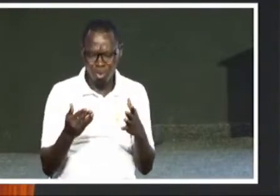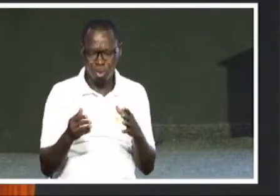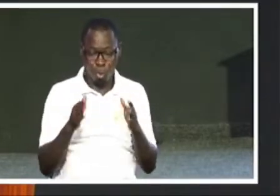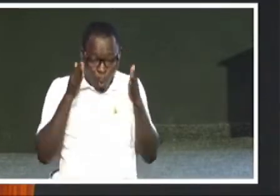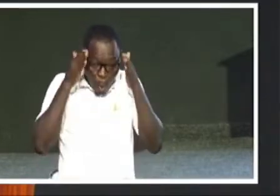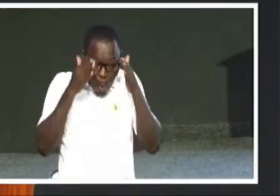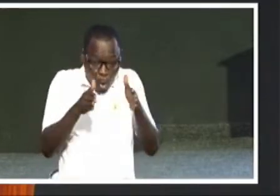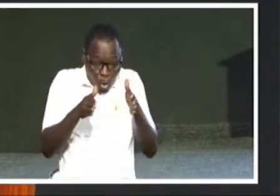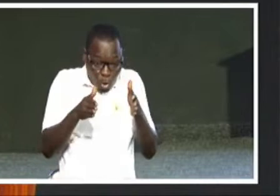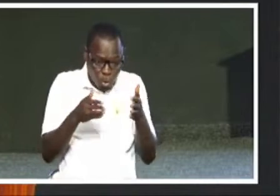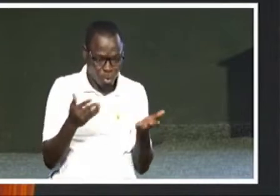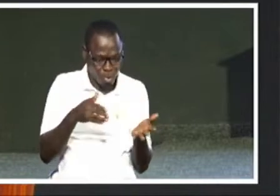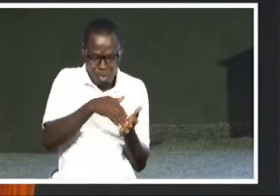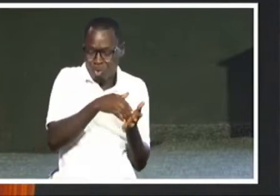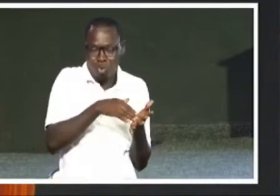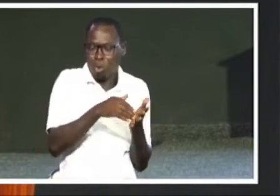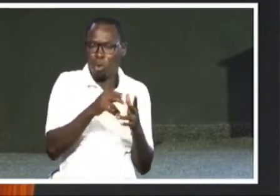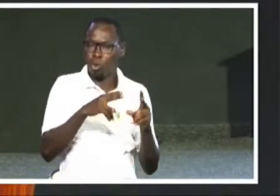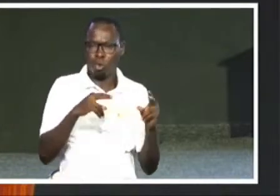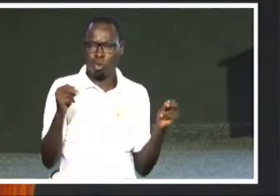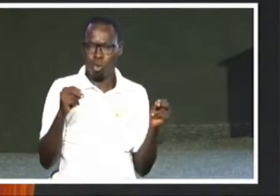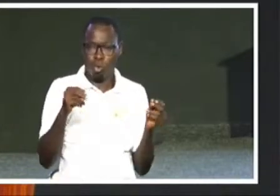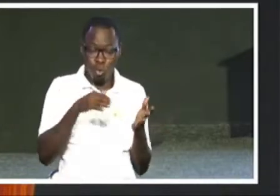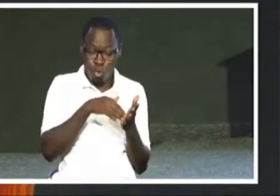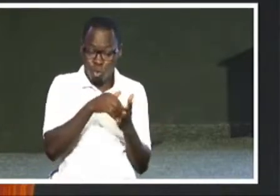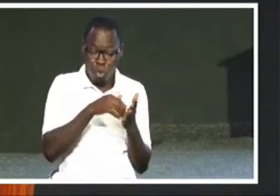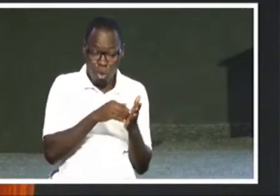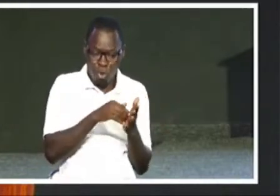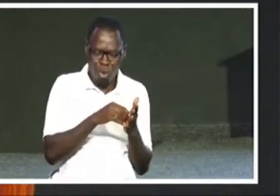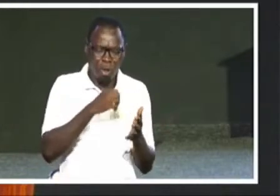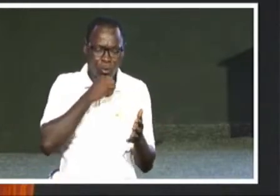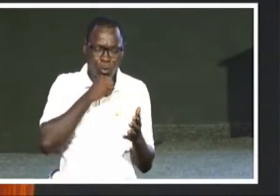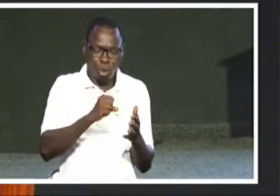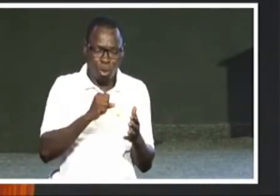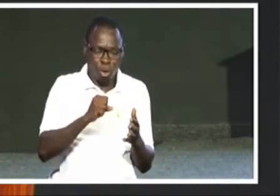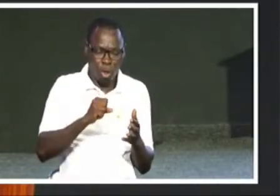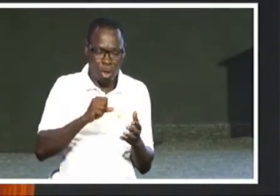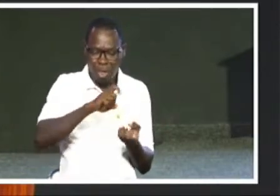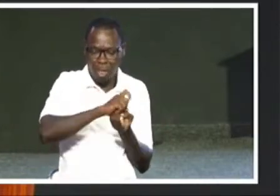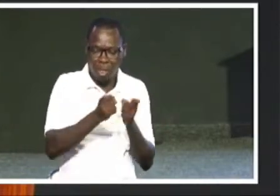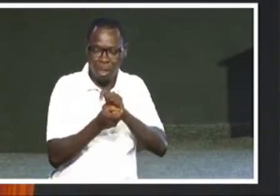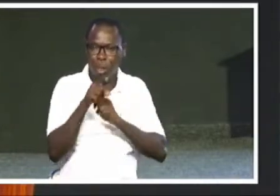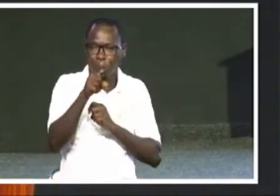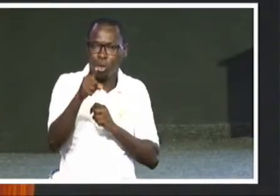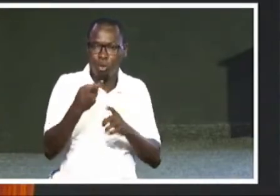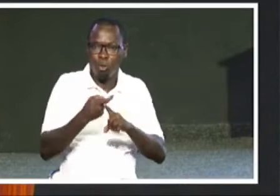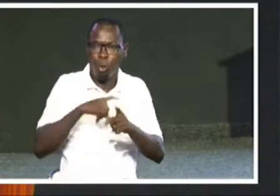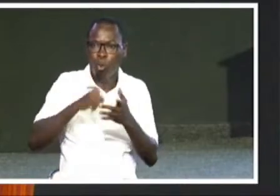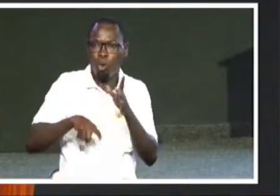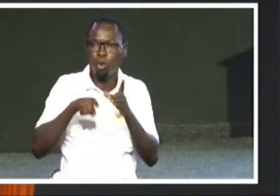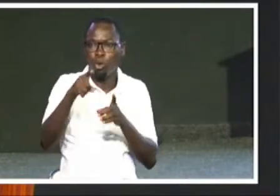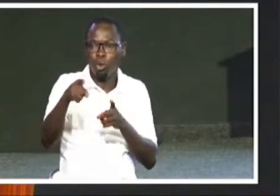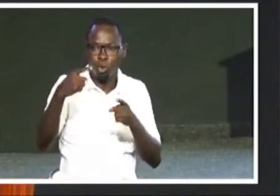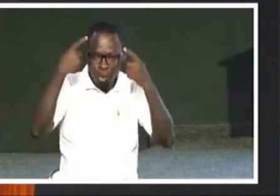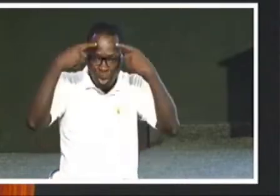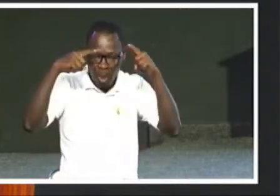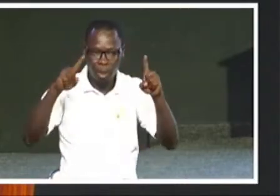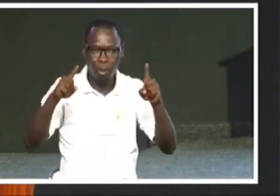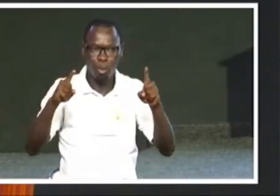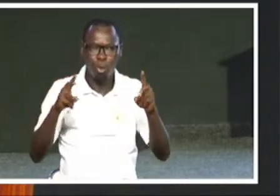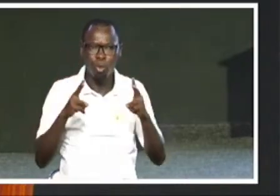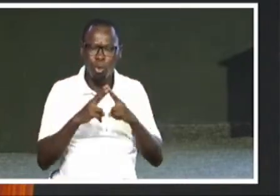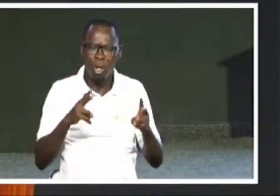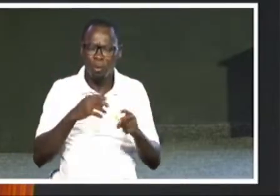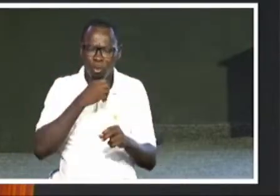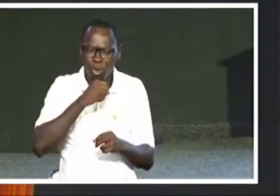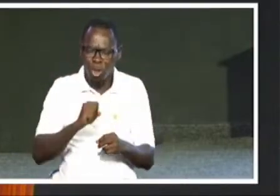sure that your weakness does not take away from what you can achieve. So make sure at least you can deal with